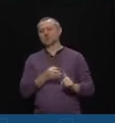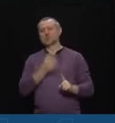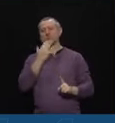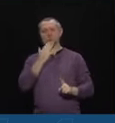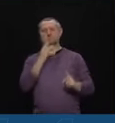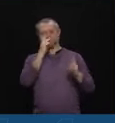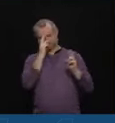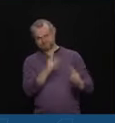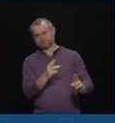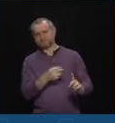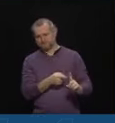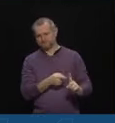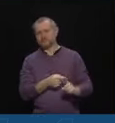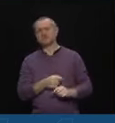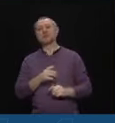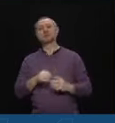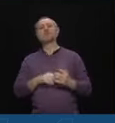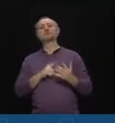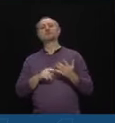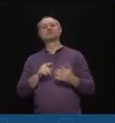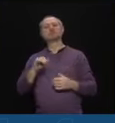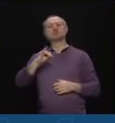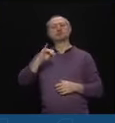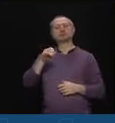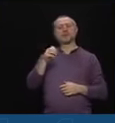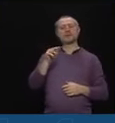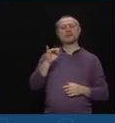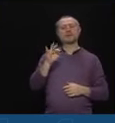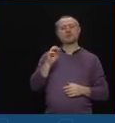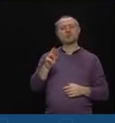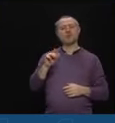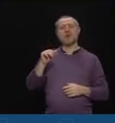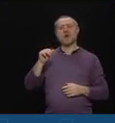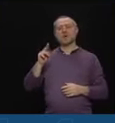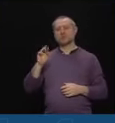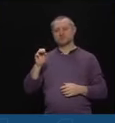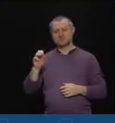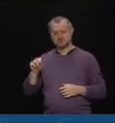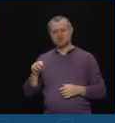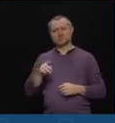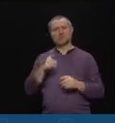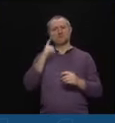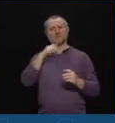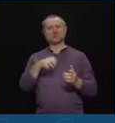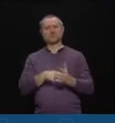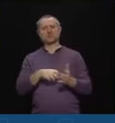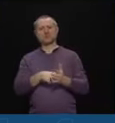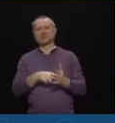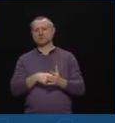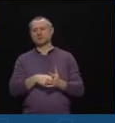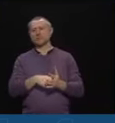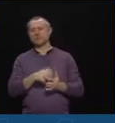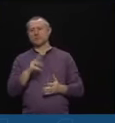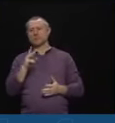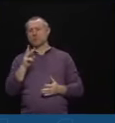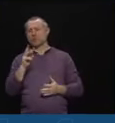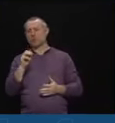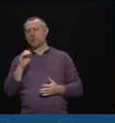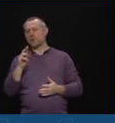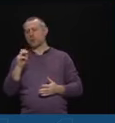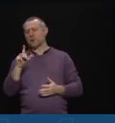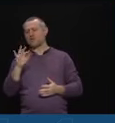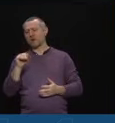CEO of the Federation of Protestant Welfare Agencies, and Joy Bivens, the director of the Schoenberg Center for Research in Black Culture in